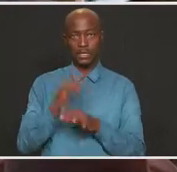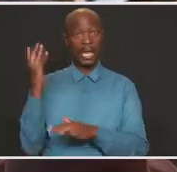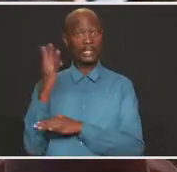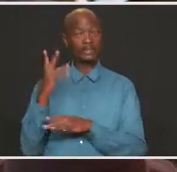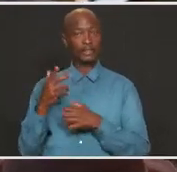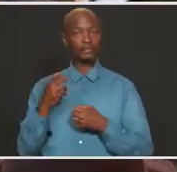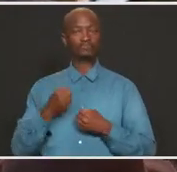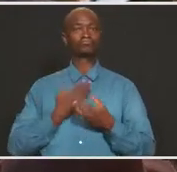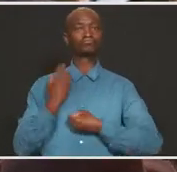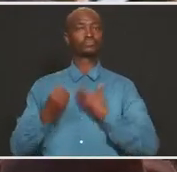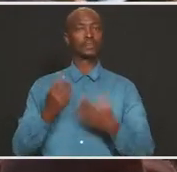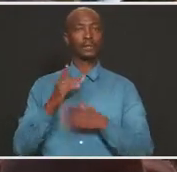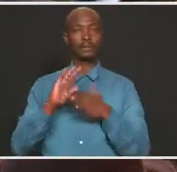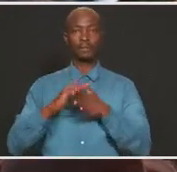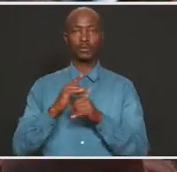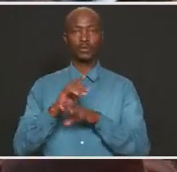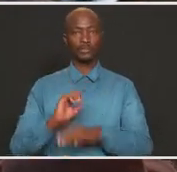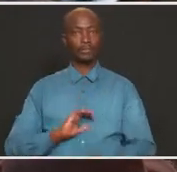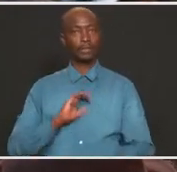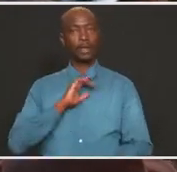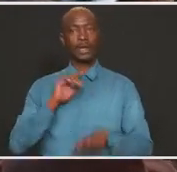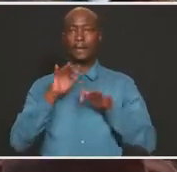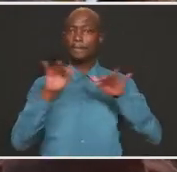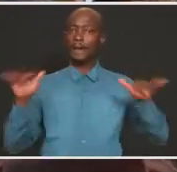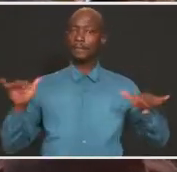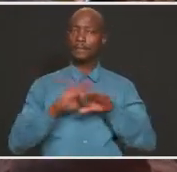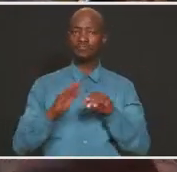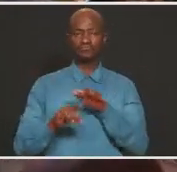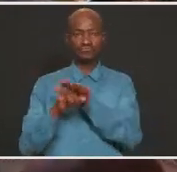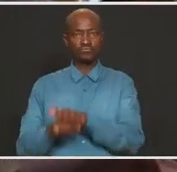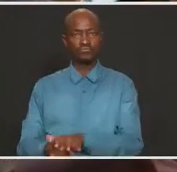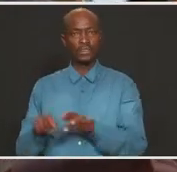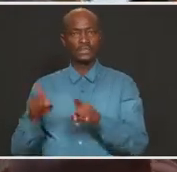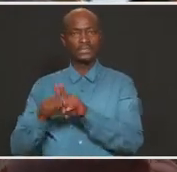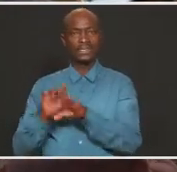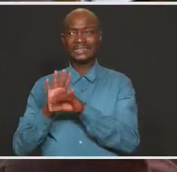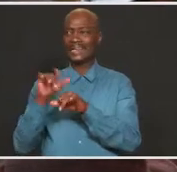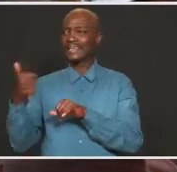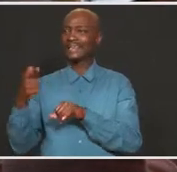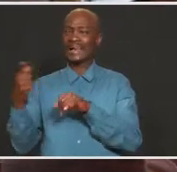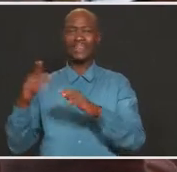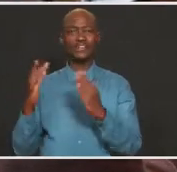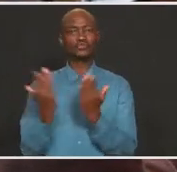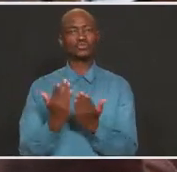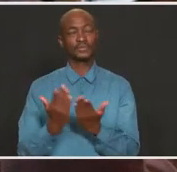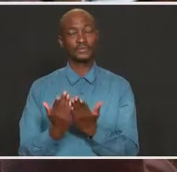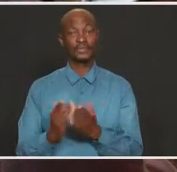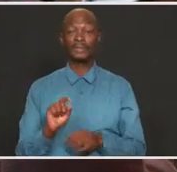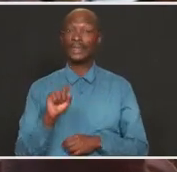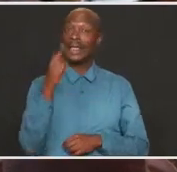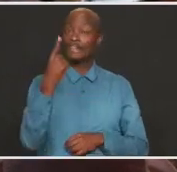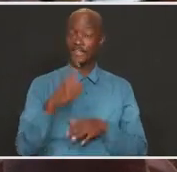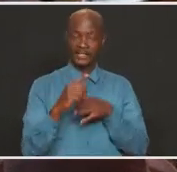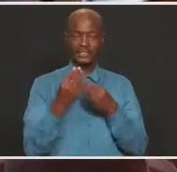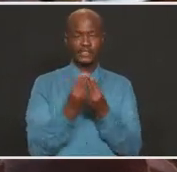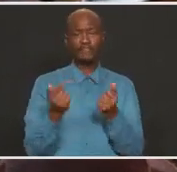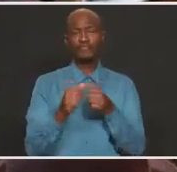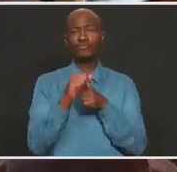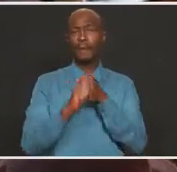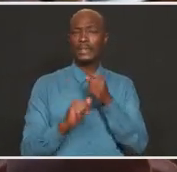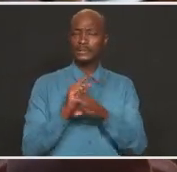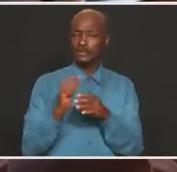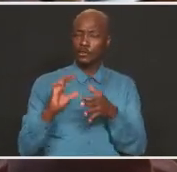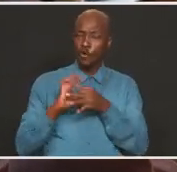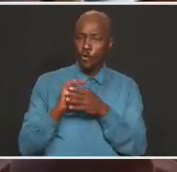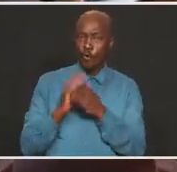speak out because my confidence in public speaking has not been put down unlike in a mainstream school during the first few months of being homeschooled I